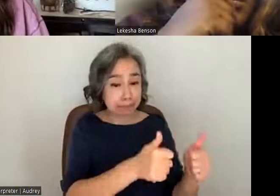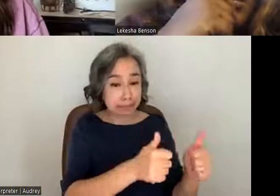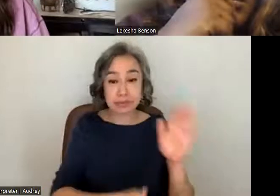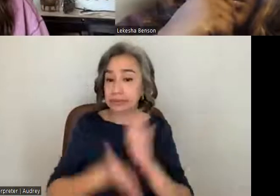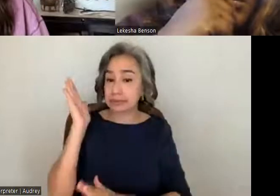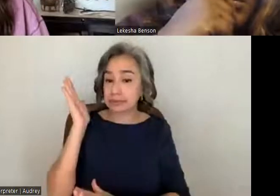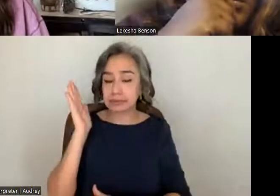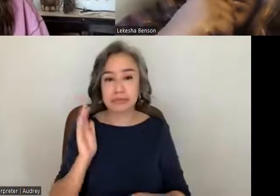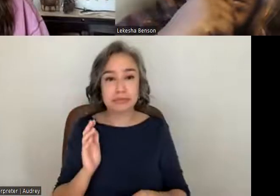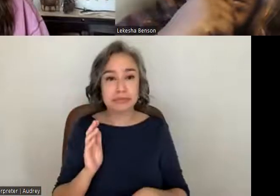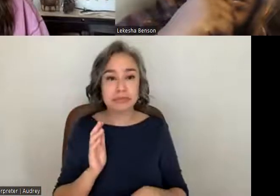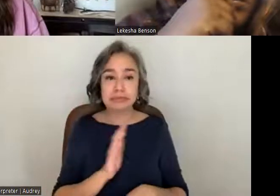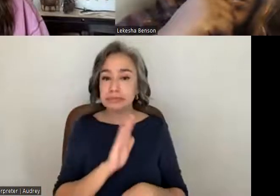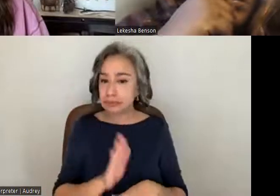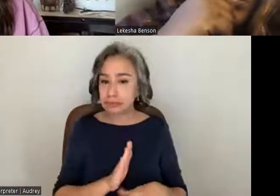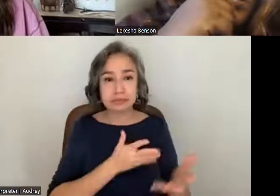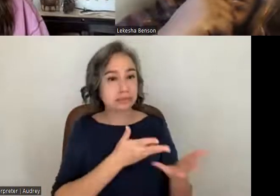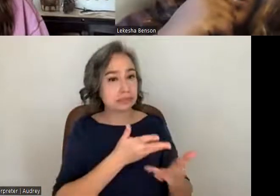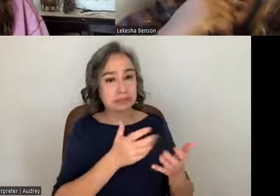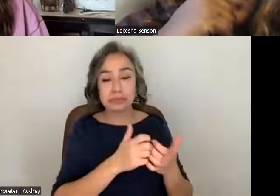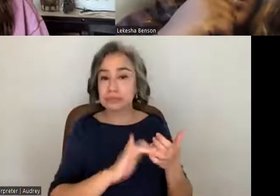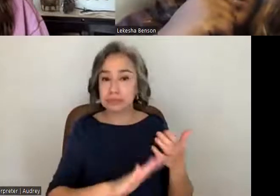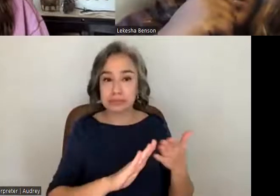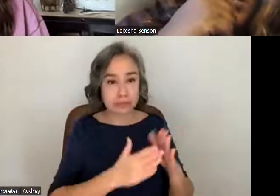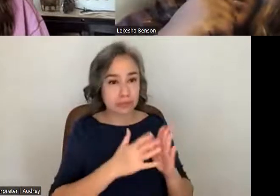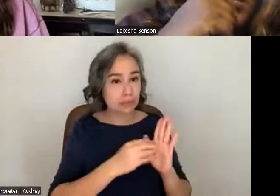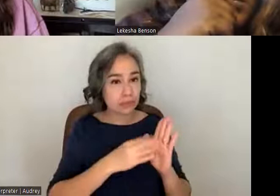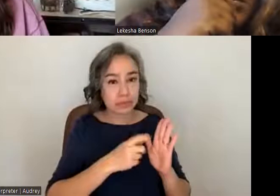really getting to engage with that community and learning what they really need.